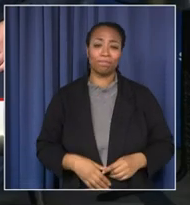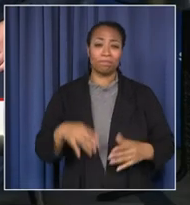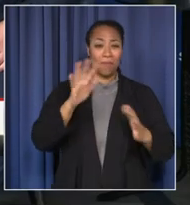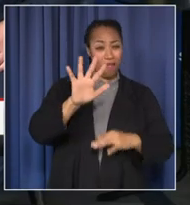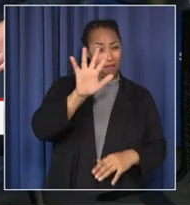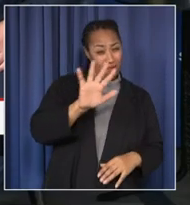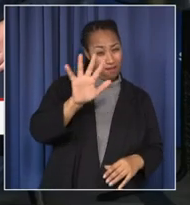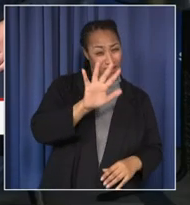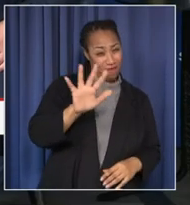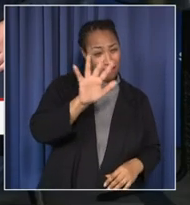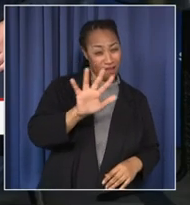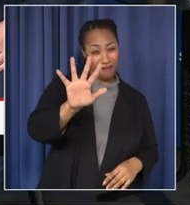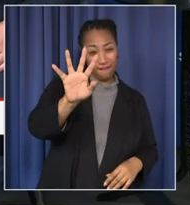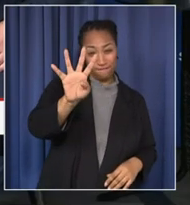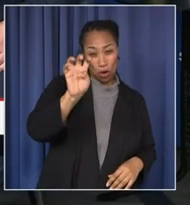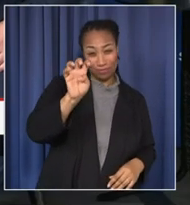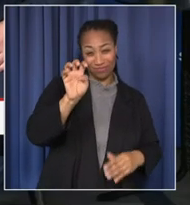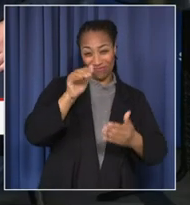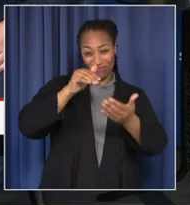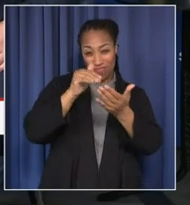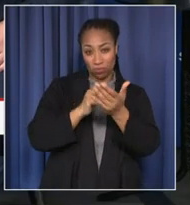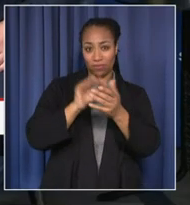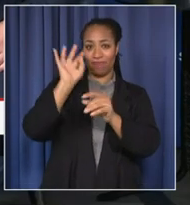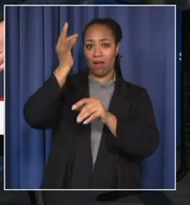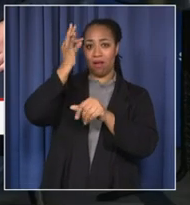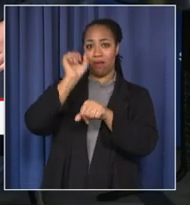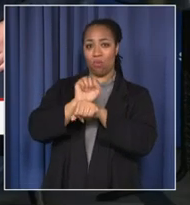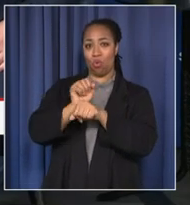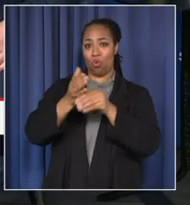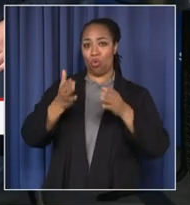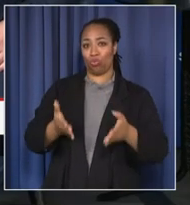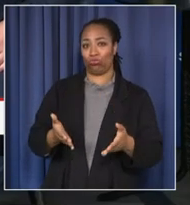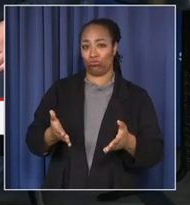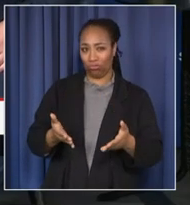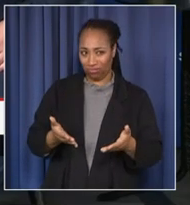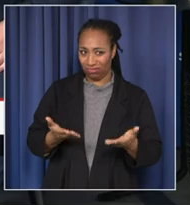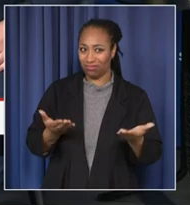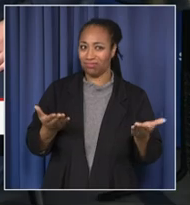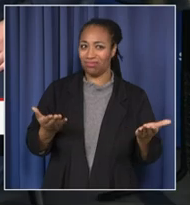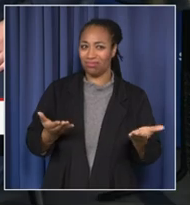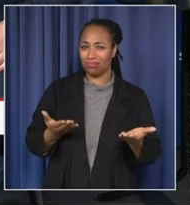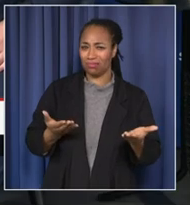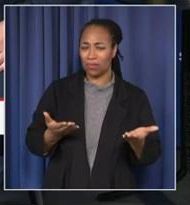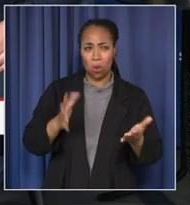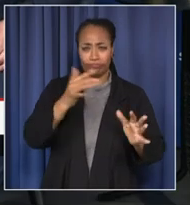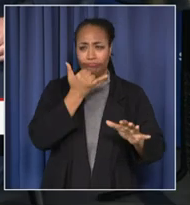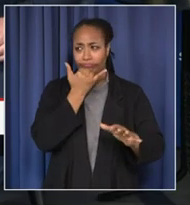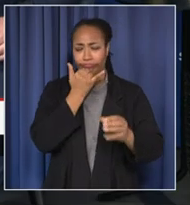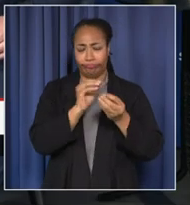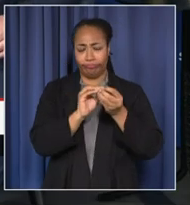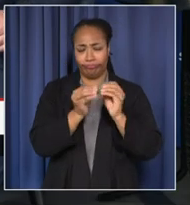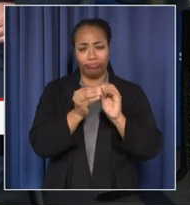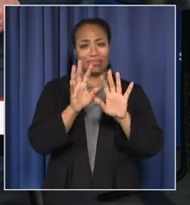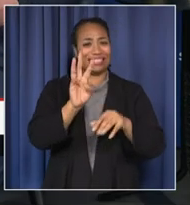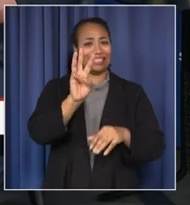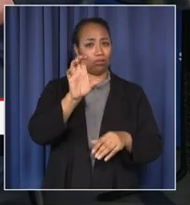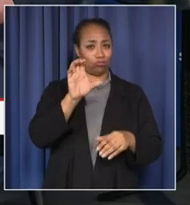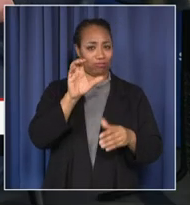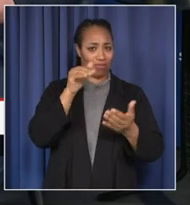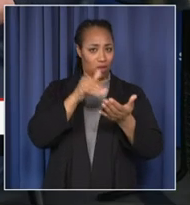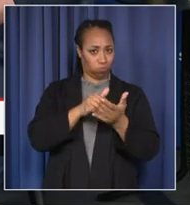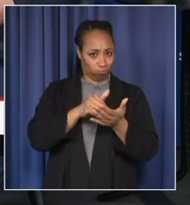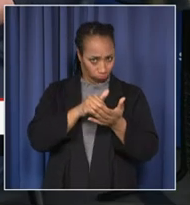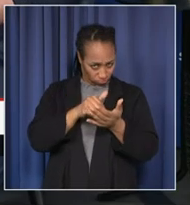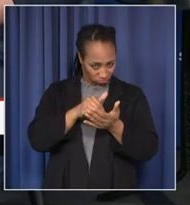right? We have one. No, close to 600,000 federal workers. And about a third